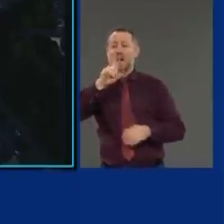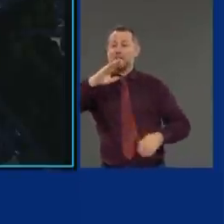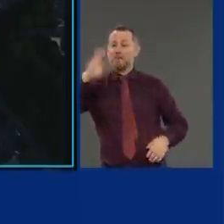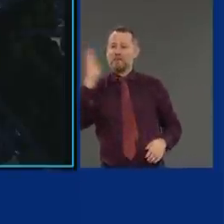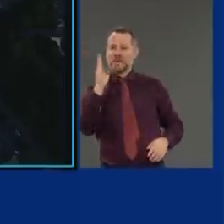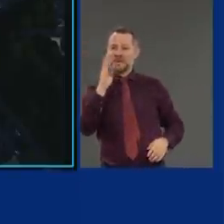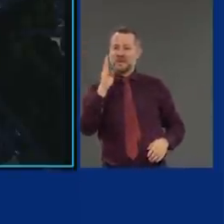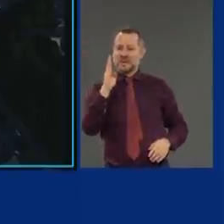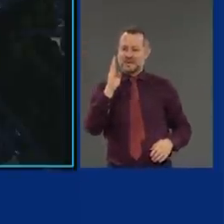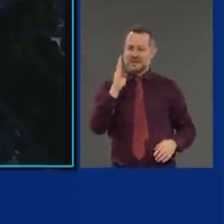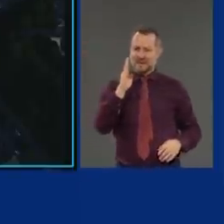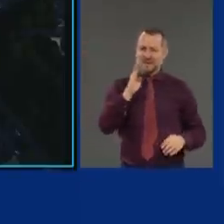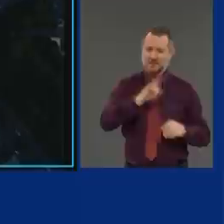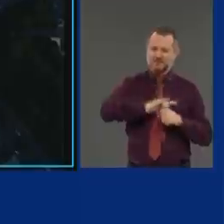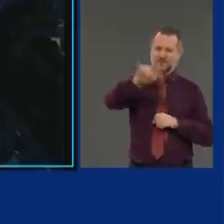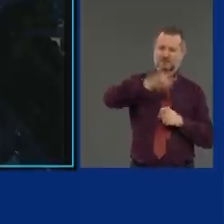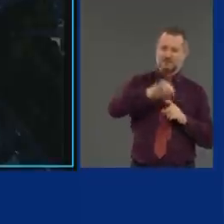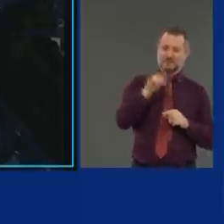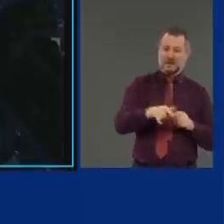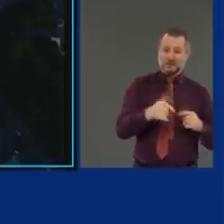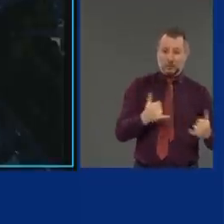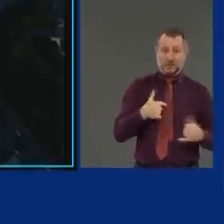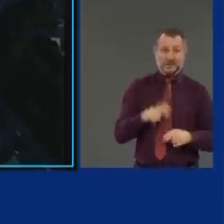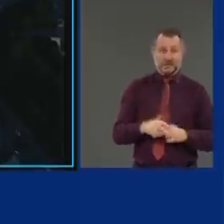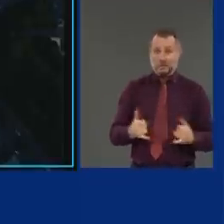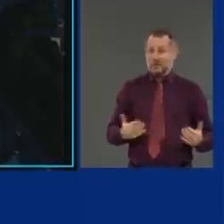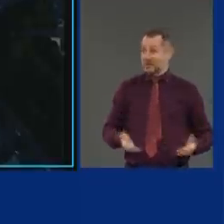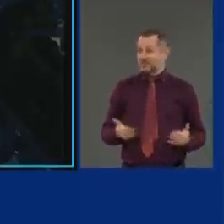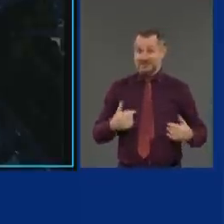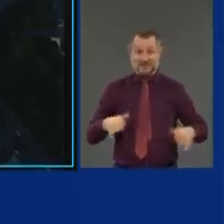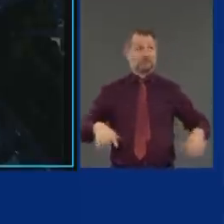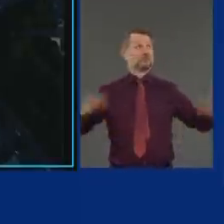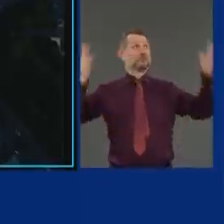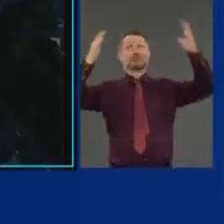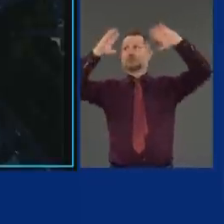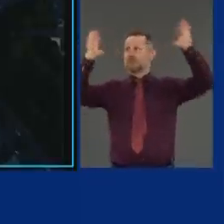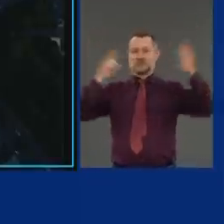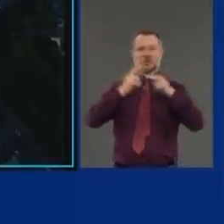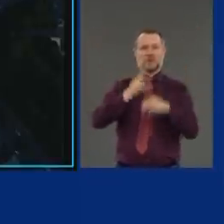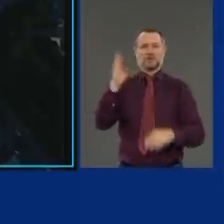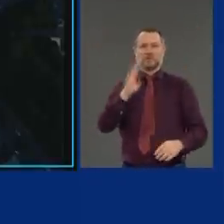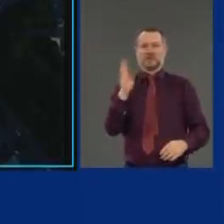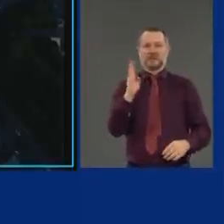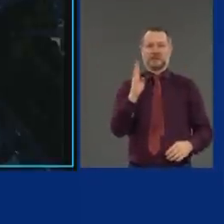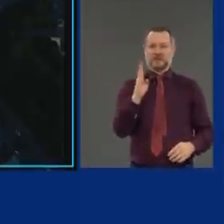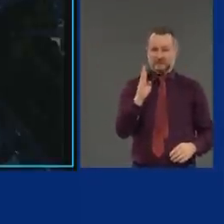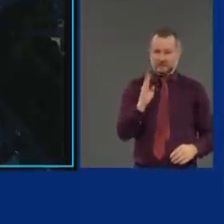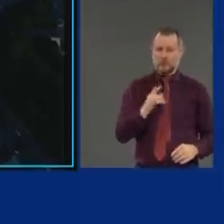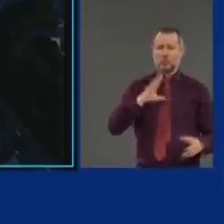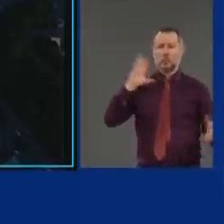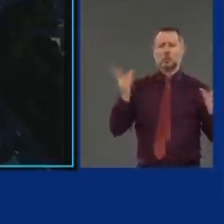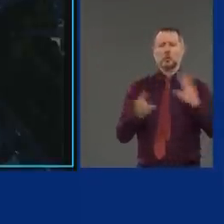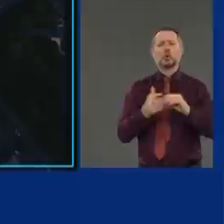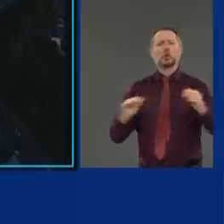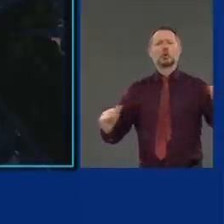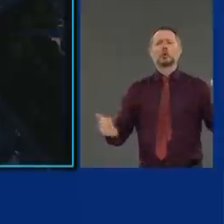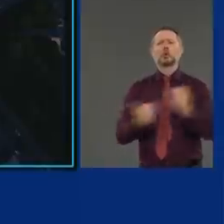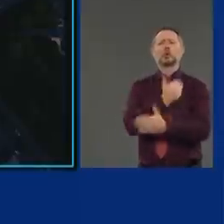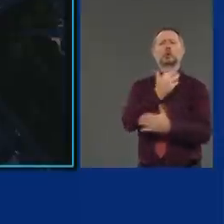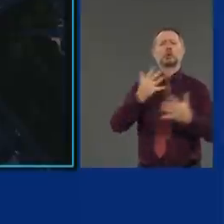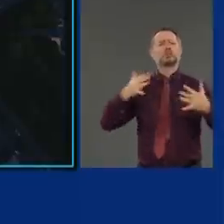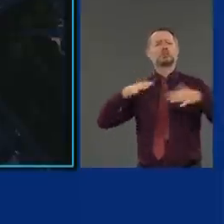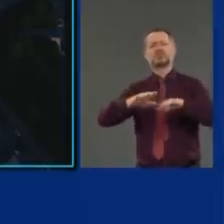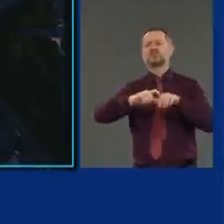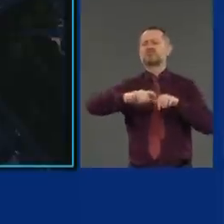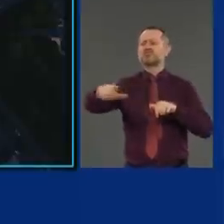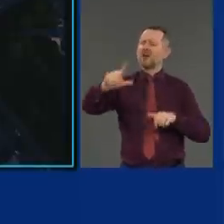in the middle of this slide. And here you see the entire new integrated LaGuardia well on its way.